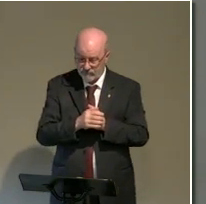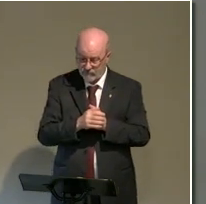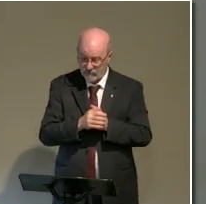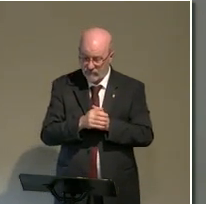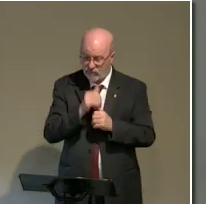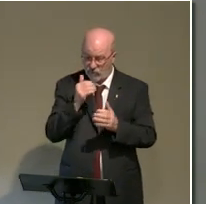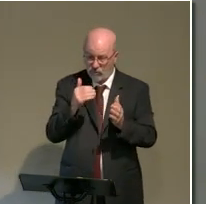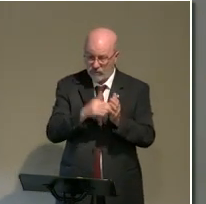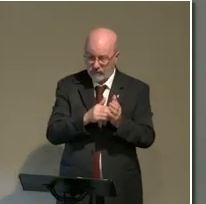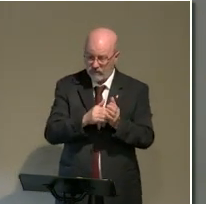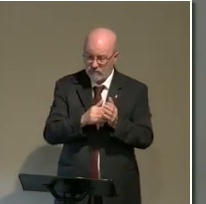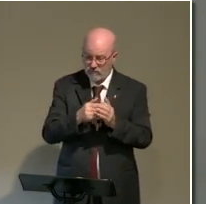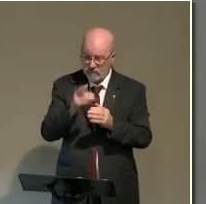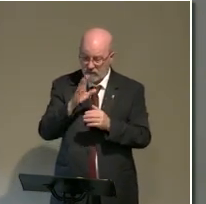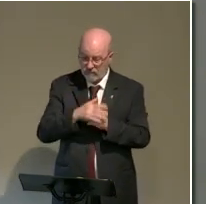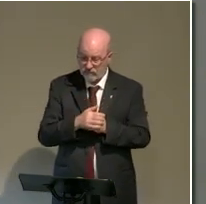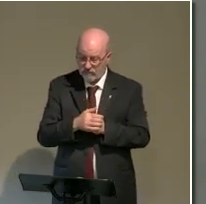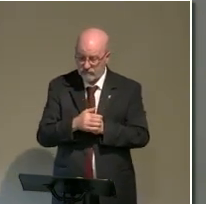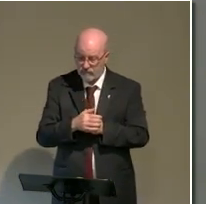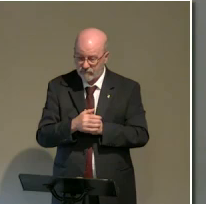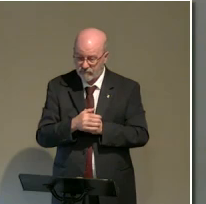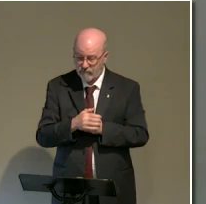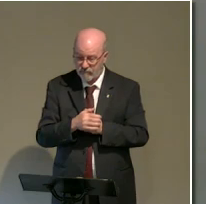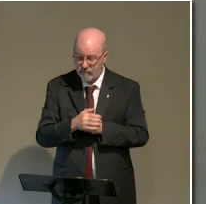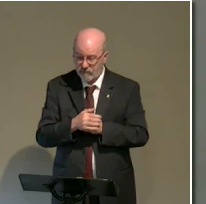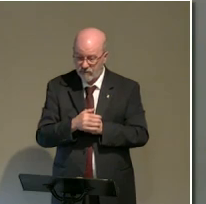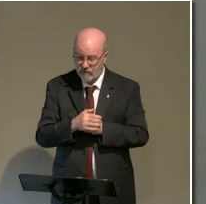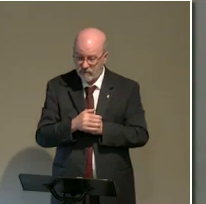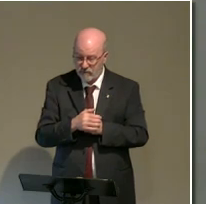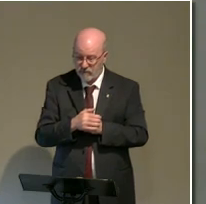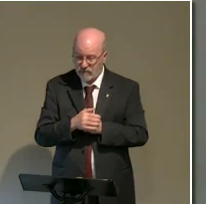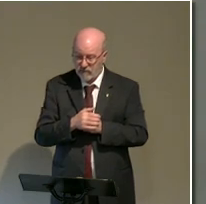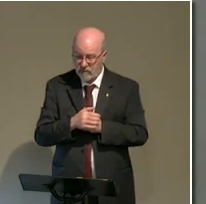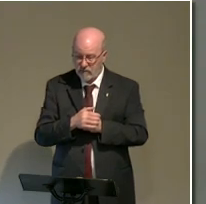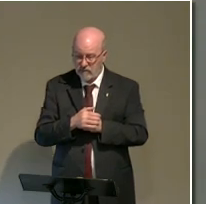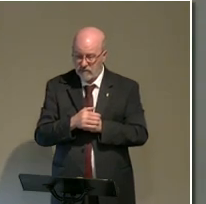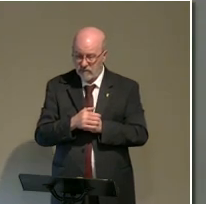you don't step over the boundary too, right? Okay.